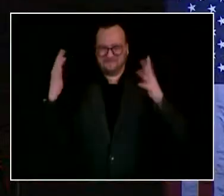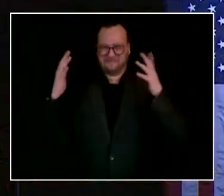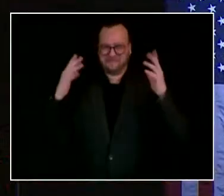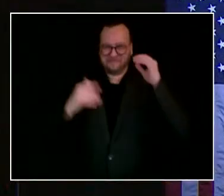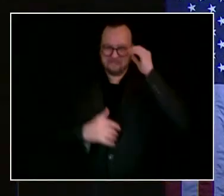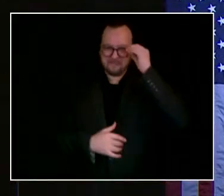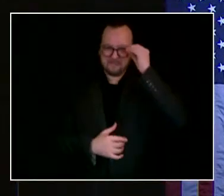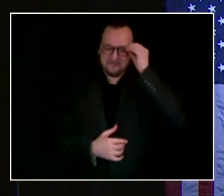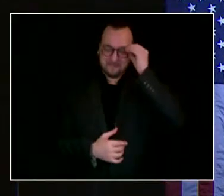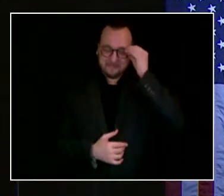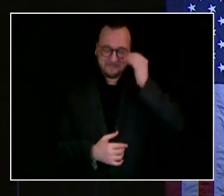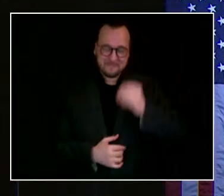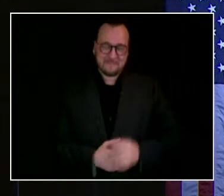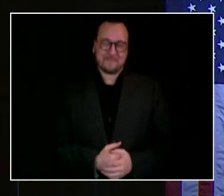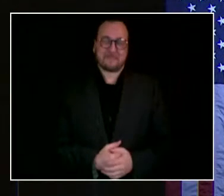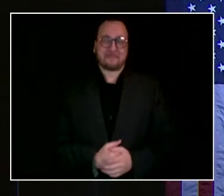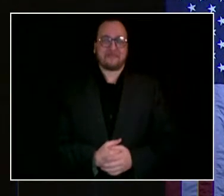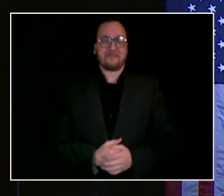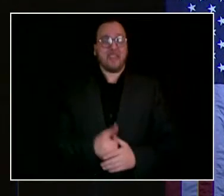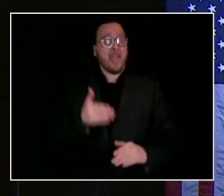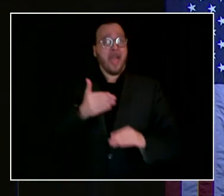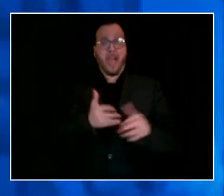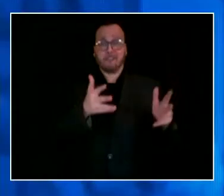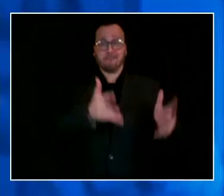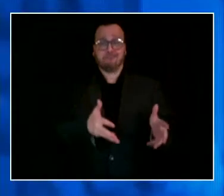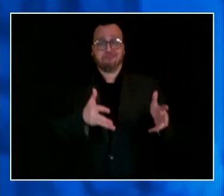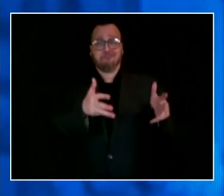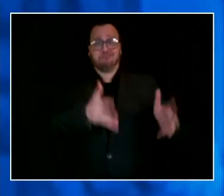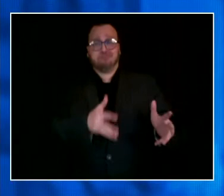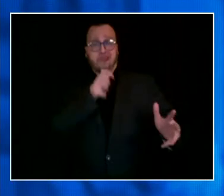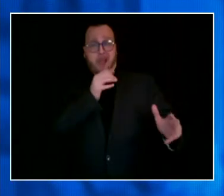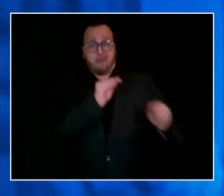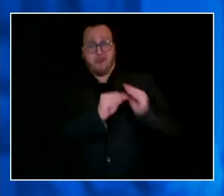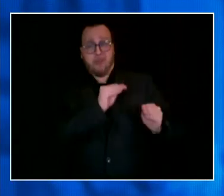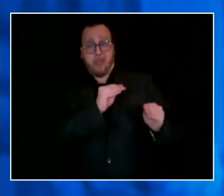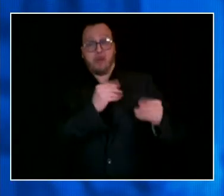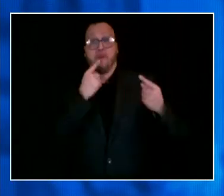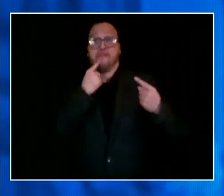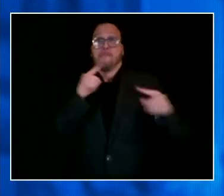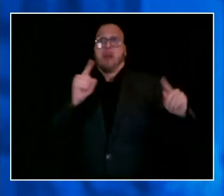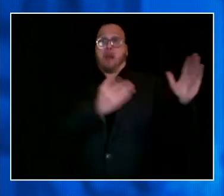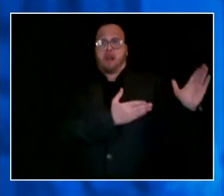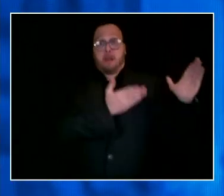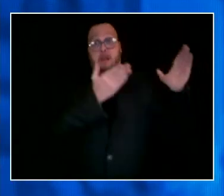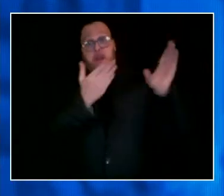After decades of disrepair, we'll finally bring a powerful vision for the